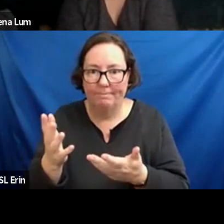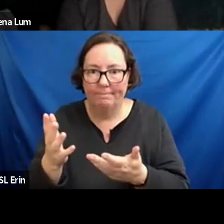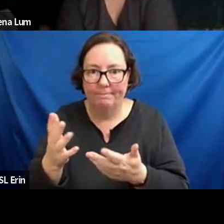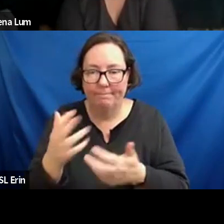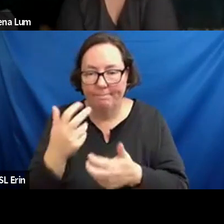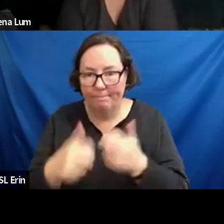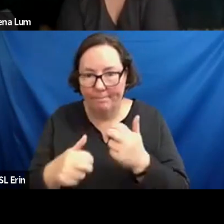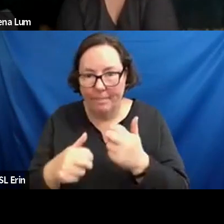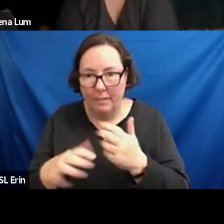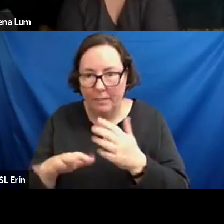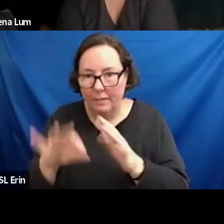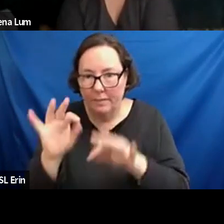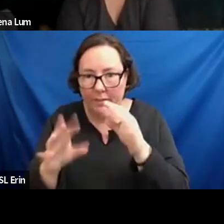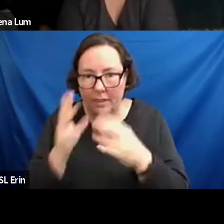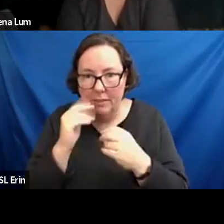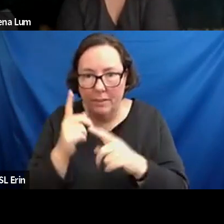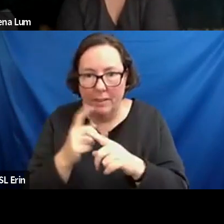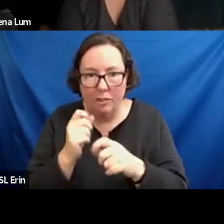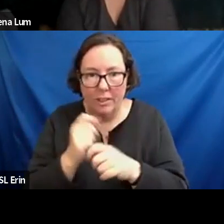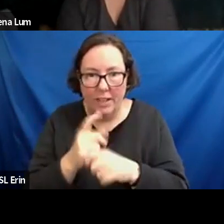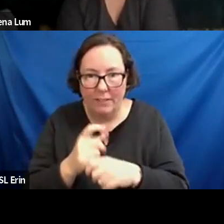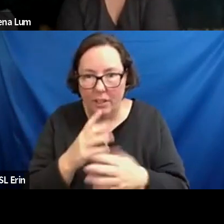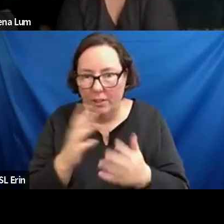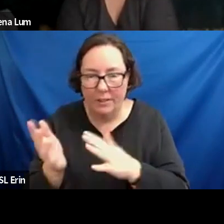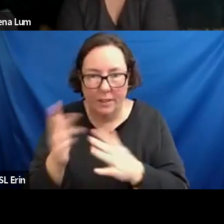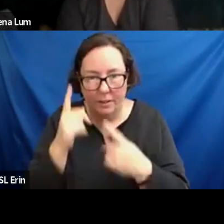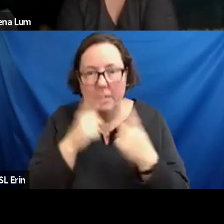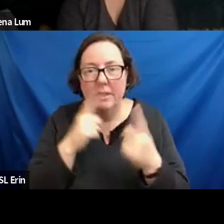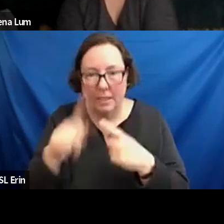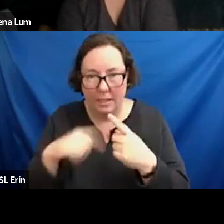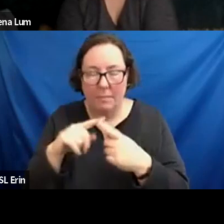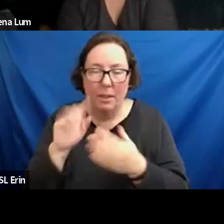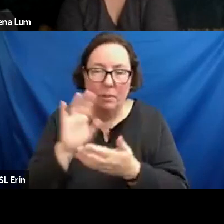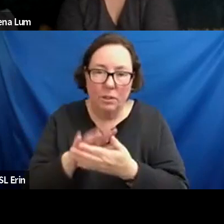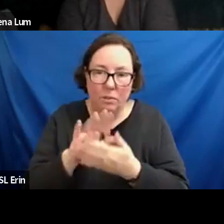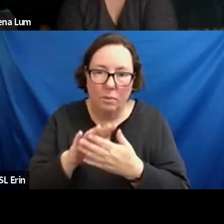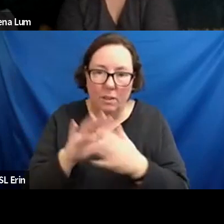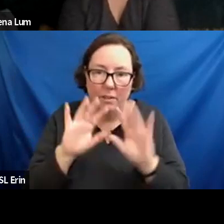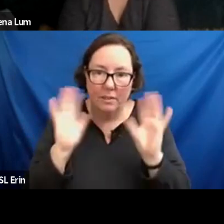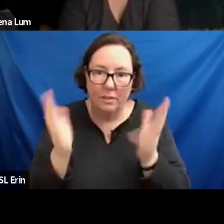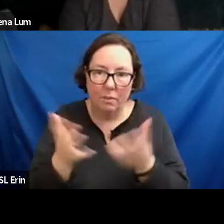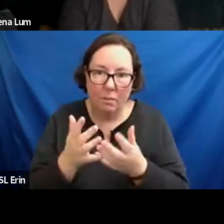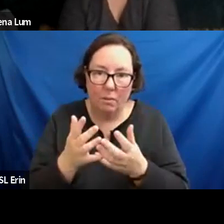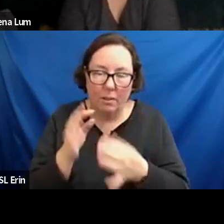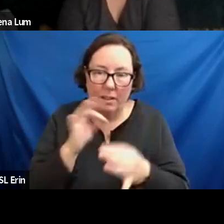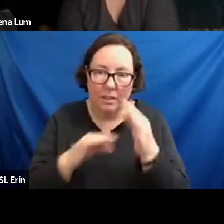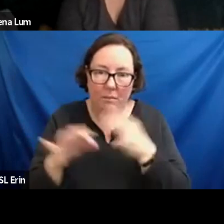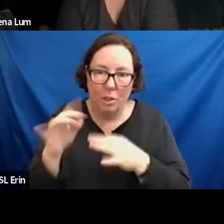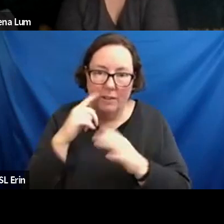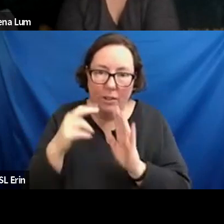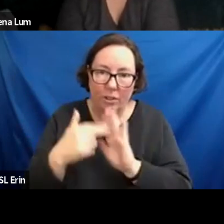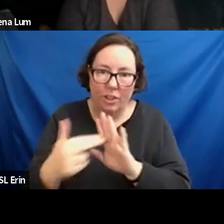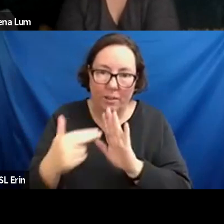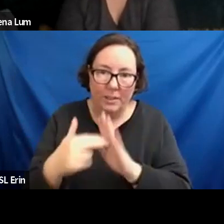to obtain from other agencies from year to year. So I was also thinking about schools as kind of proxy for representation